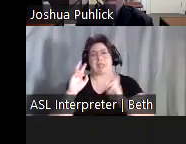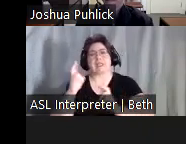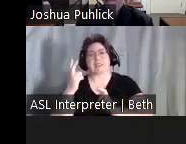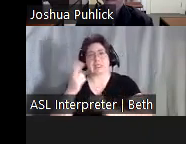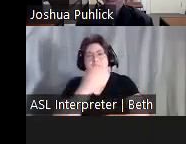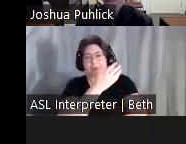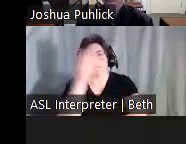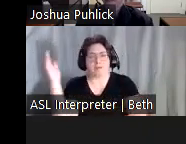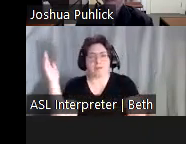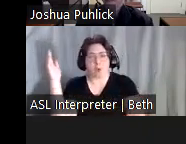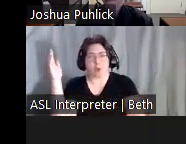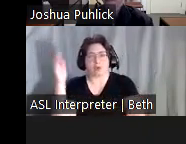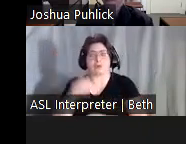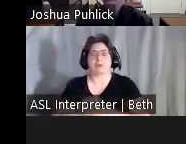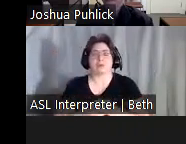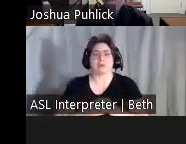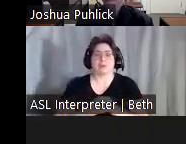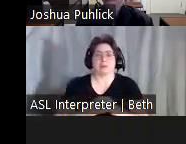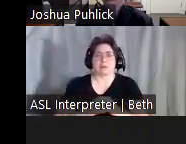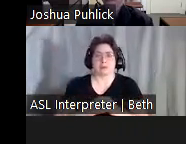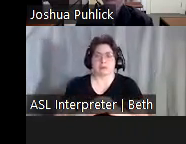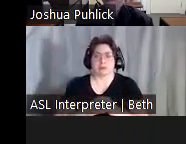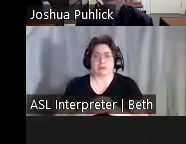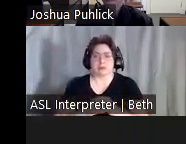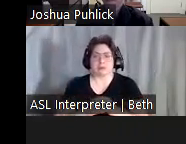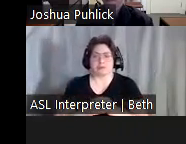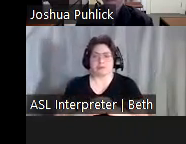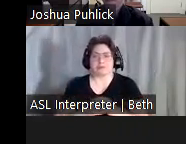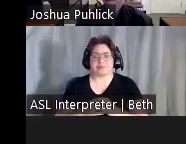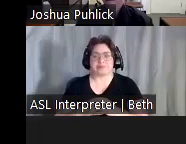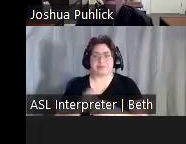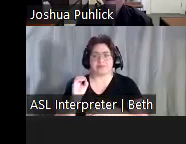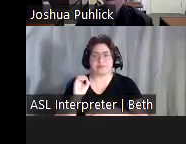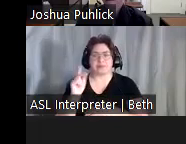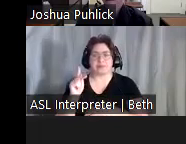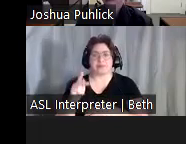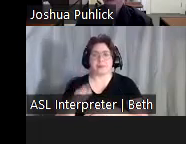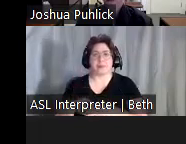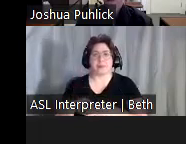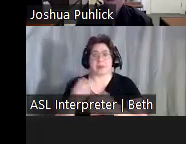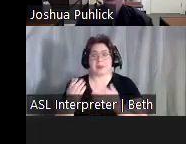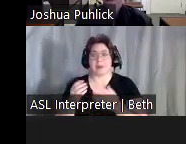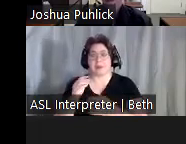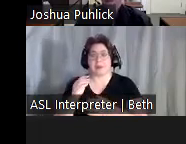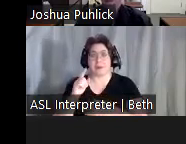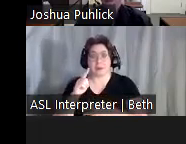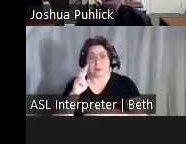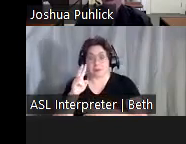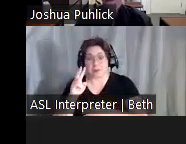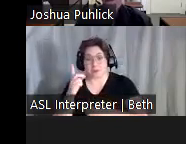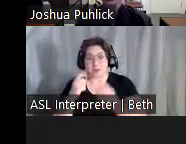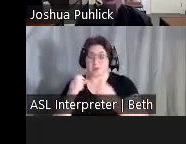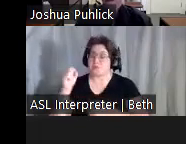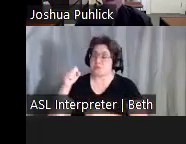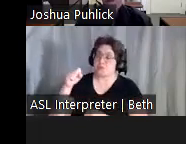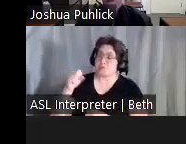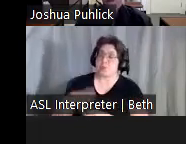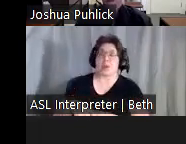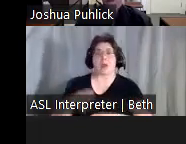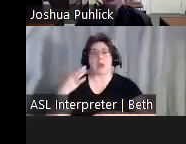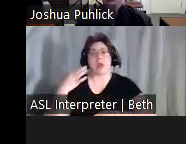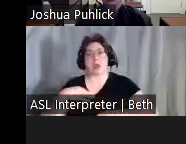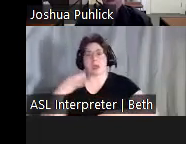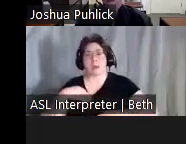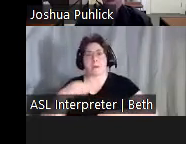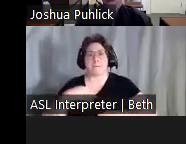Okay, and if you'll humor 1 or 2 more. Yep. Is there a benefit to having